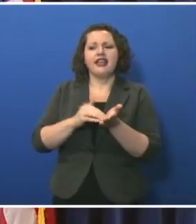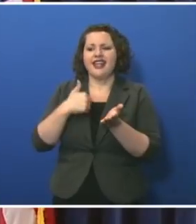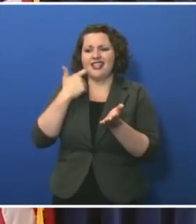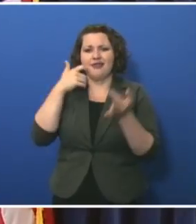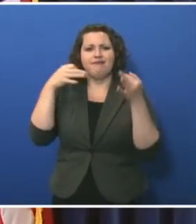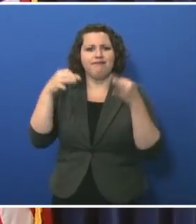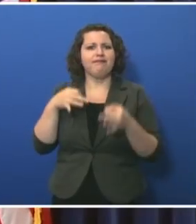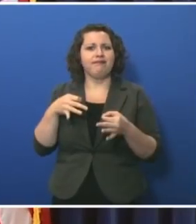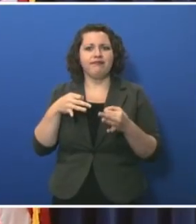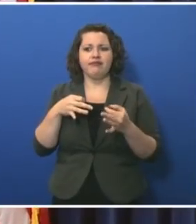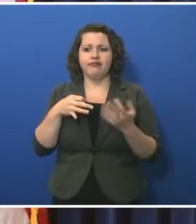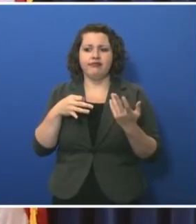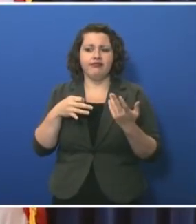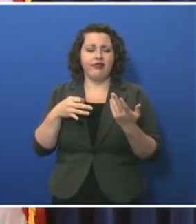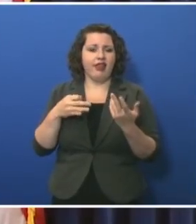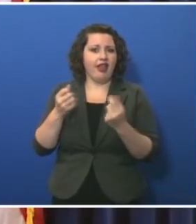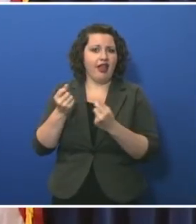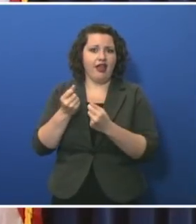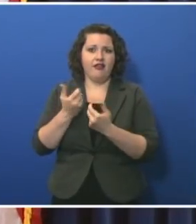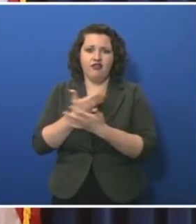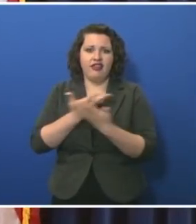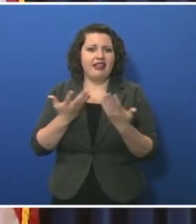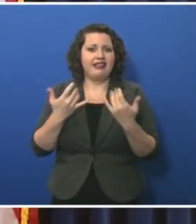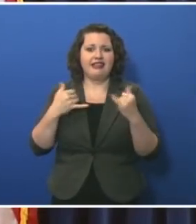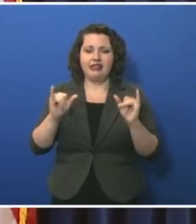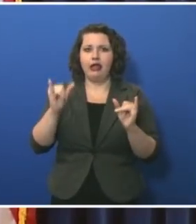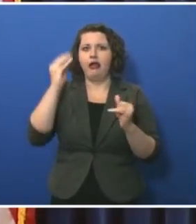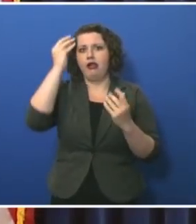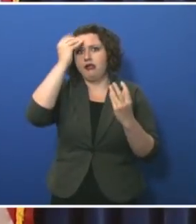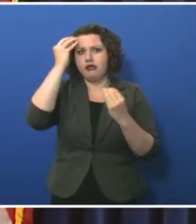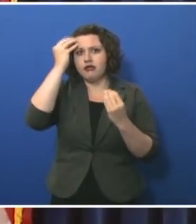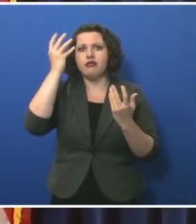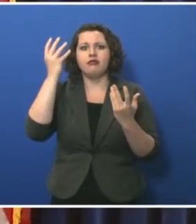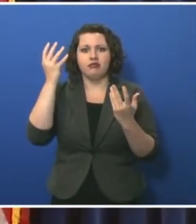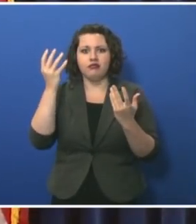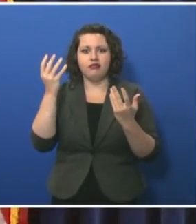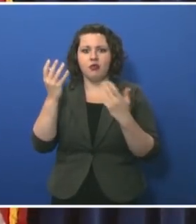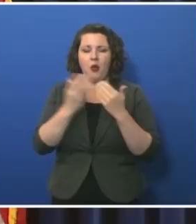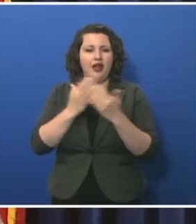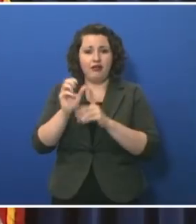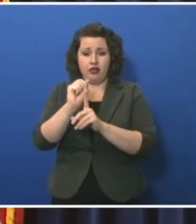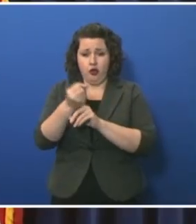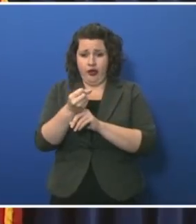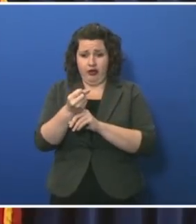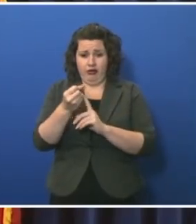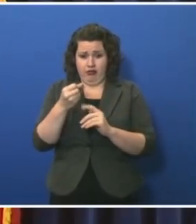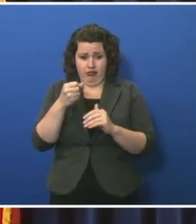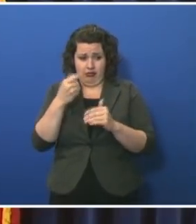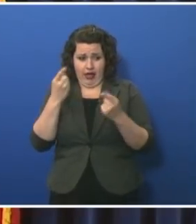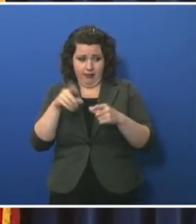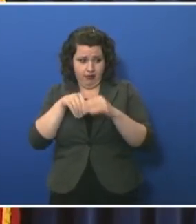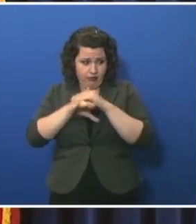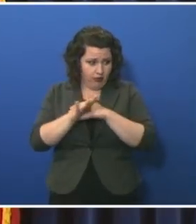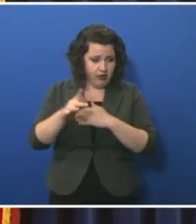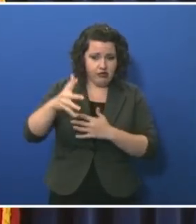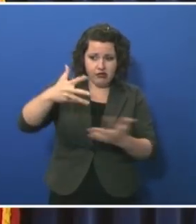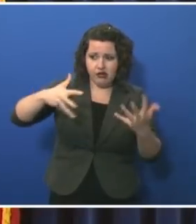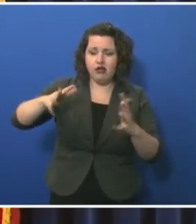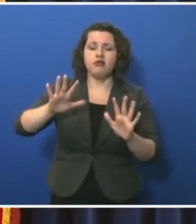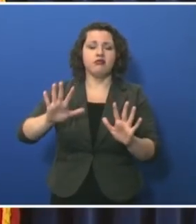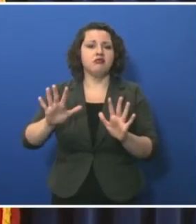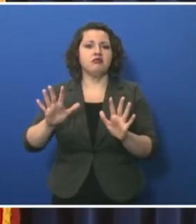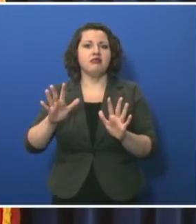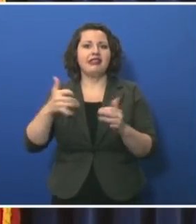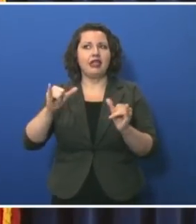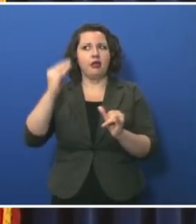described earlier are all the things that I think we'd want to be keeping in mind regardless of what setting or situation we're talking about, right? And those things are